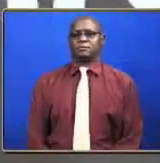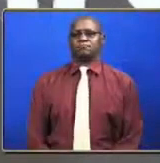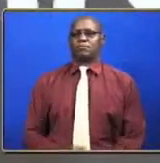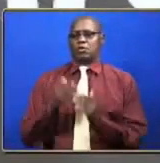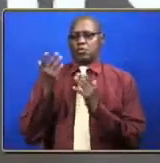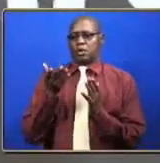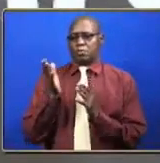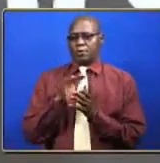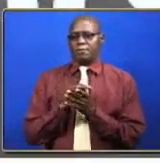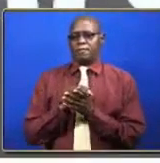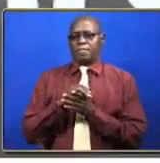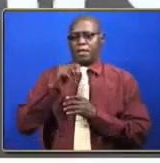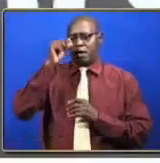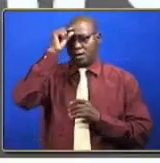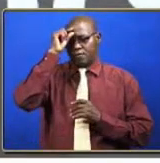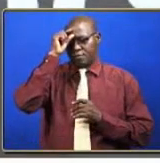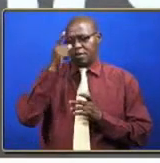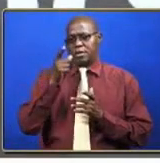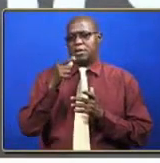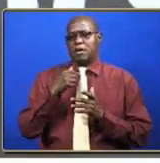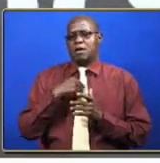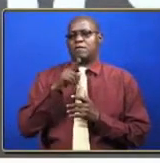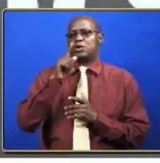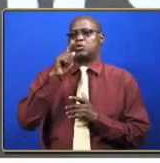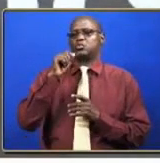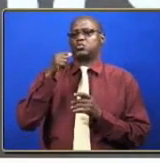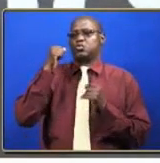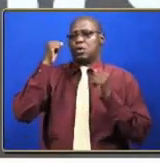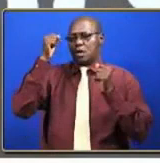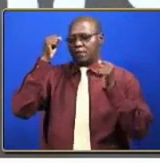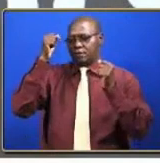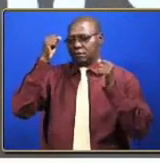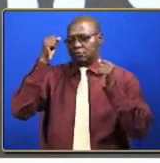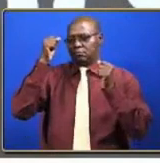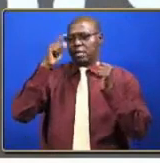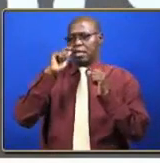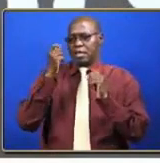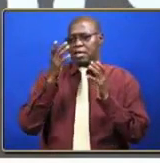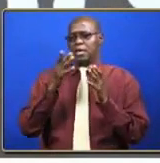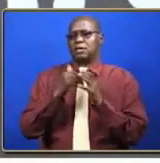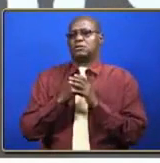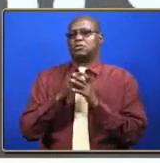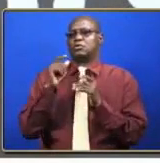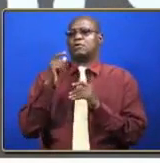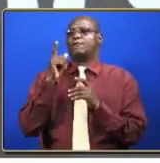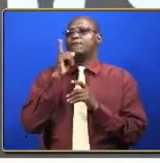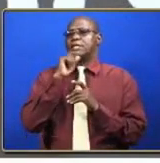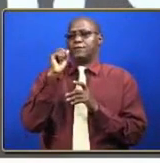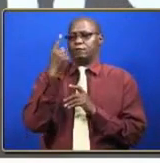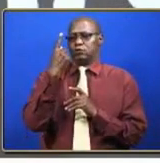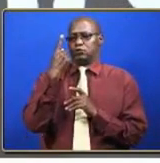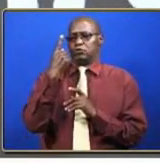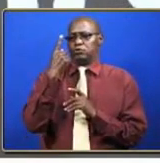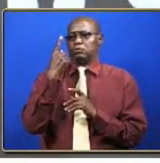Welcome back. Now, the government is set to accord the triumphant Kenya Deaflympics team a heroic reception for finishing first in Africa and